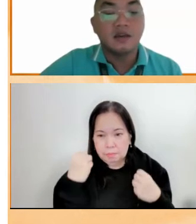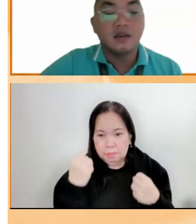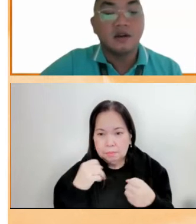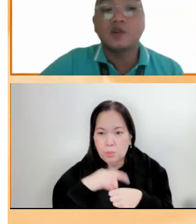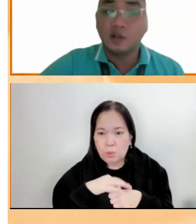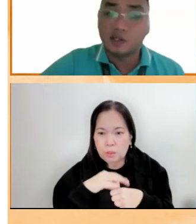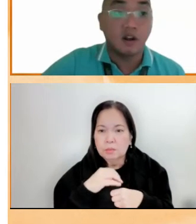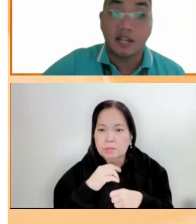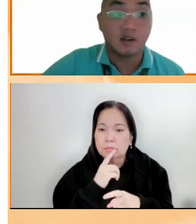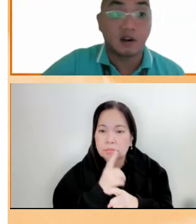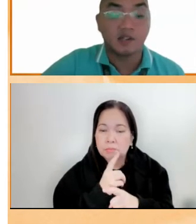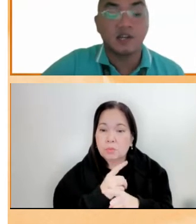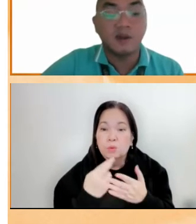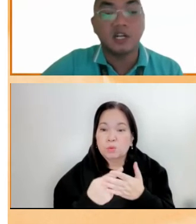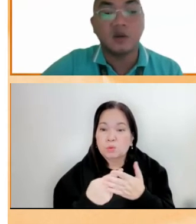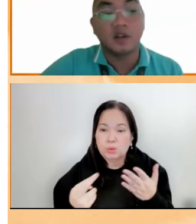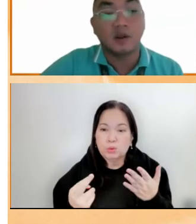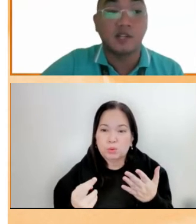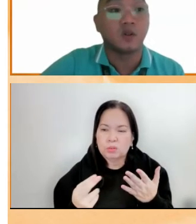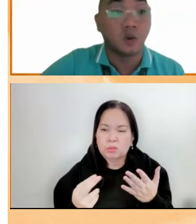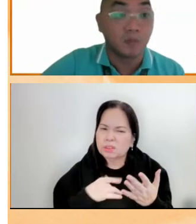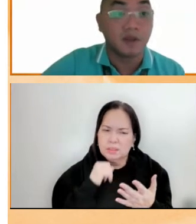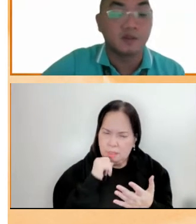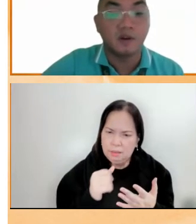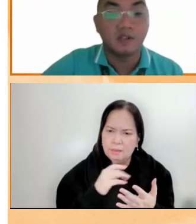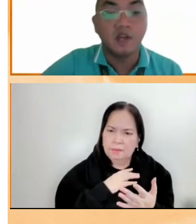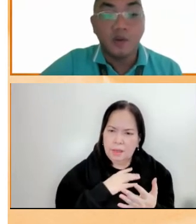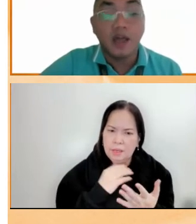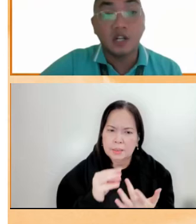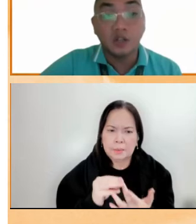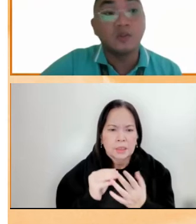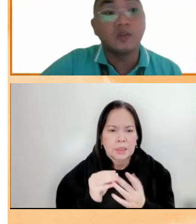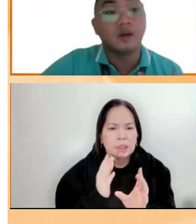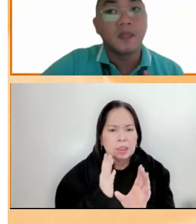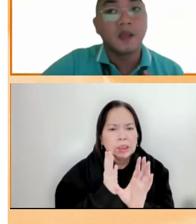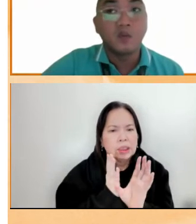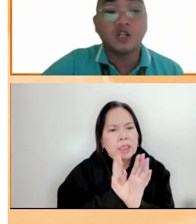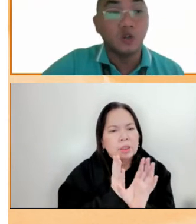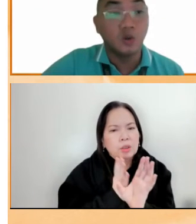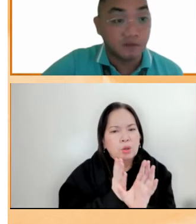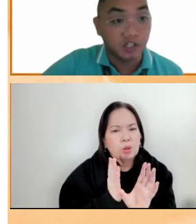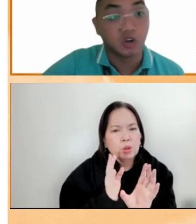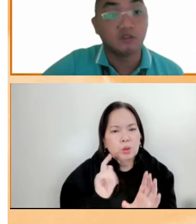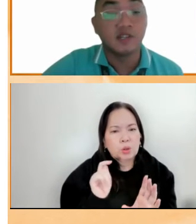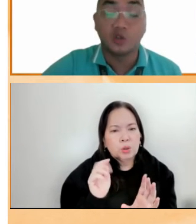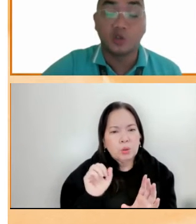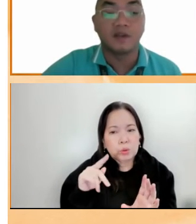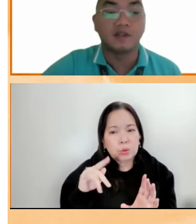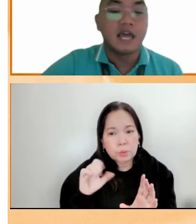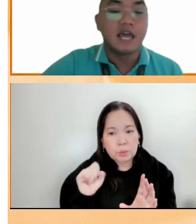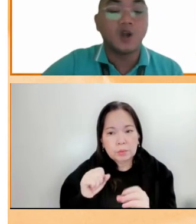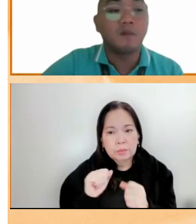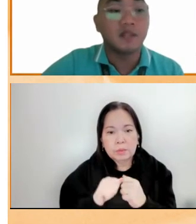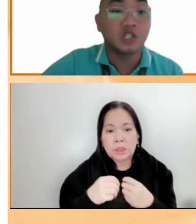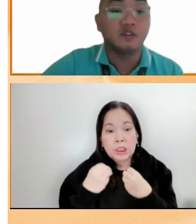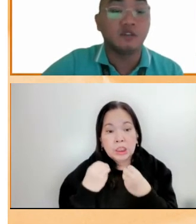the resources are not that scarce, especially when it comes to psychotropics, because we actually do provision of the psychotropics